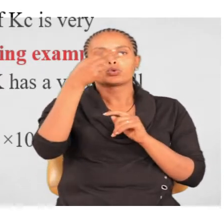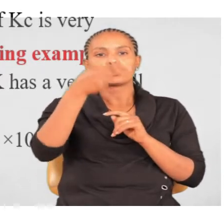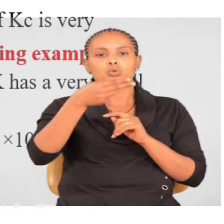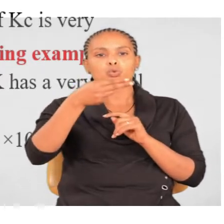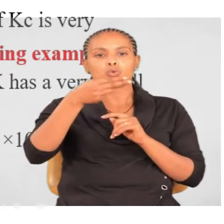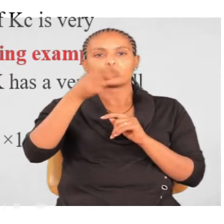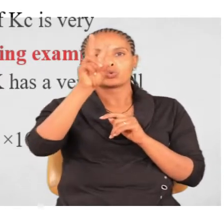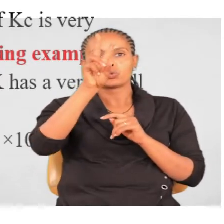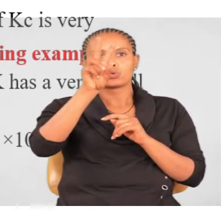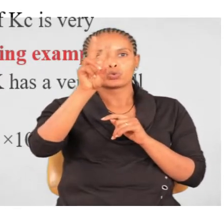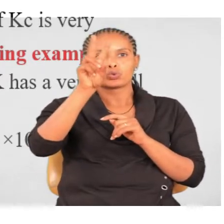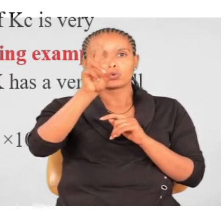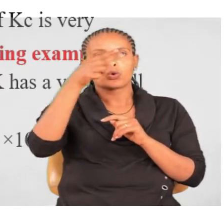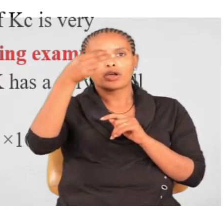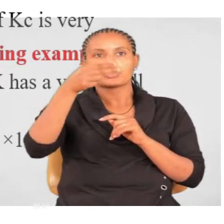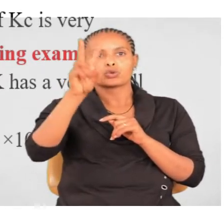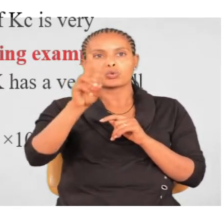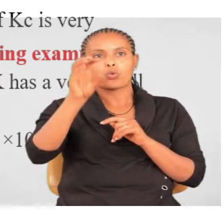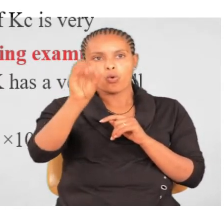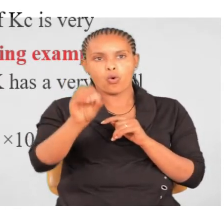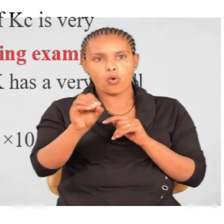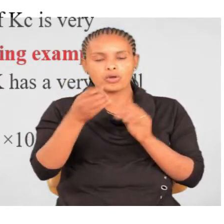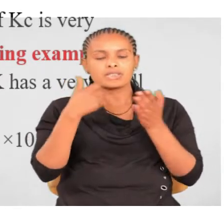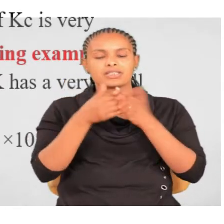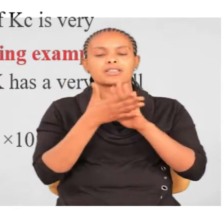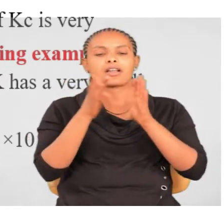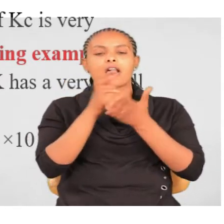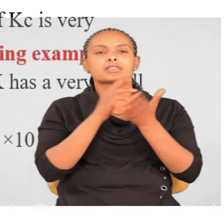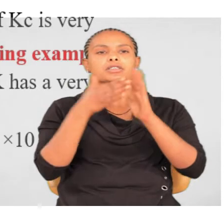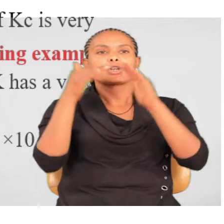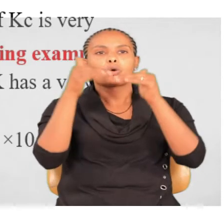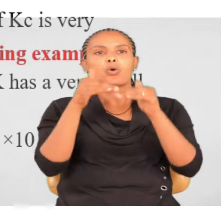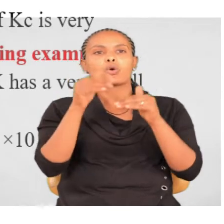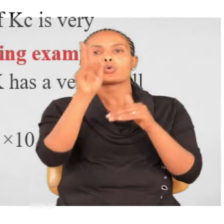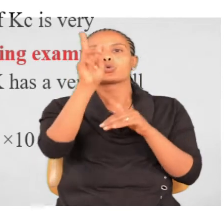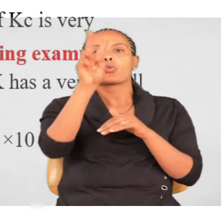2H2O liquid. Now Kc for this reaction equal